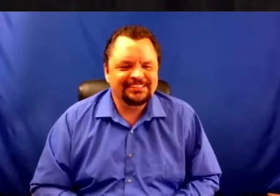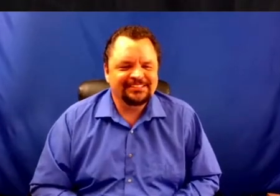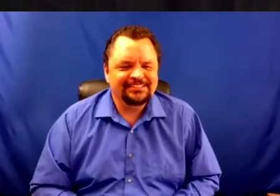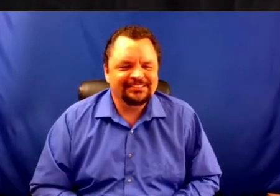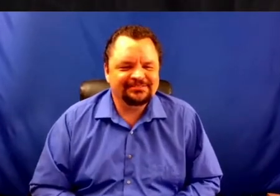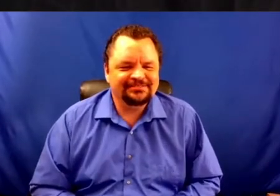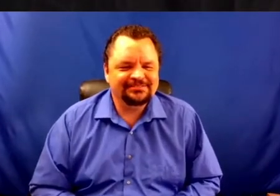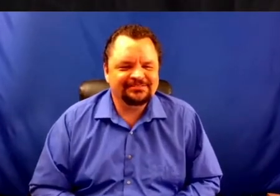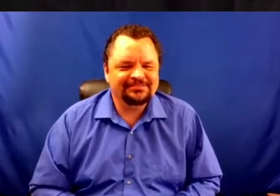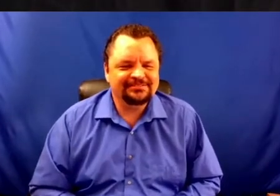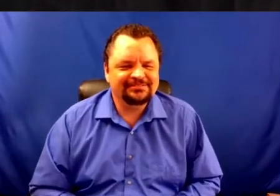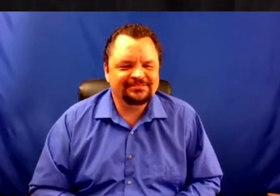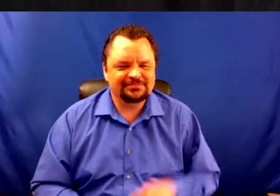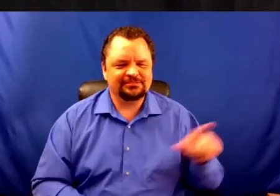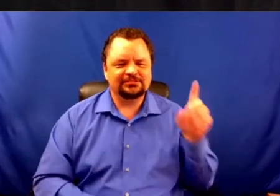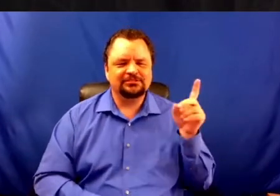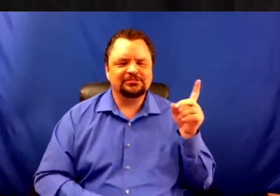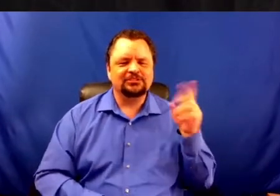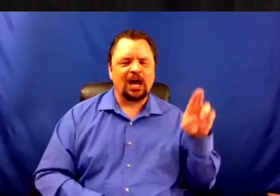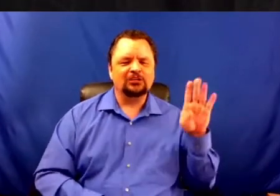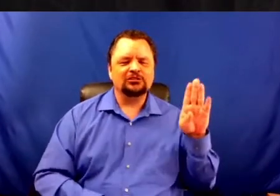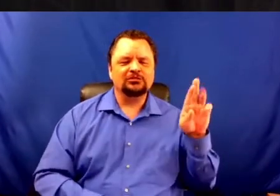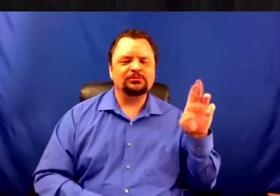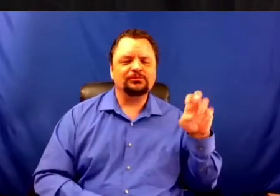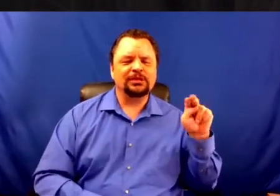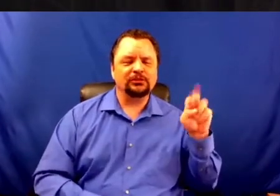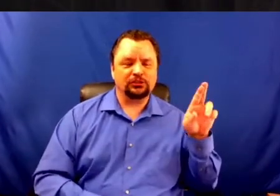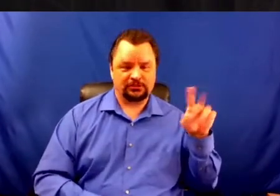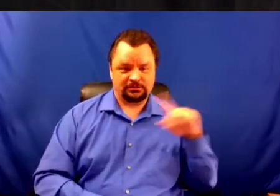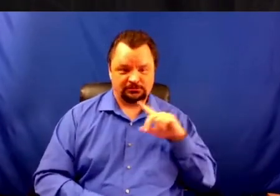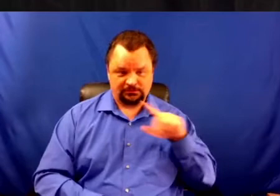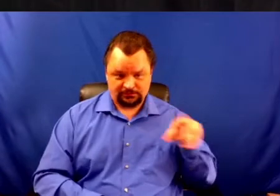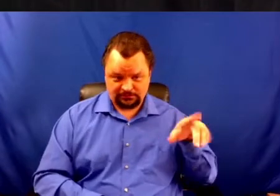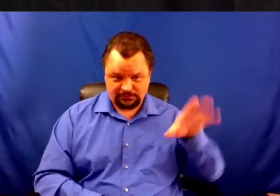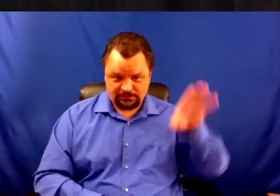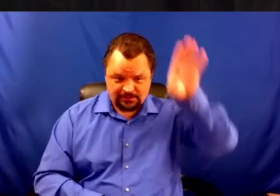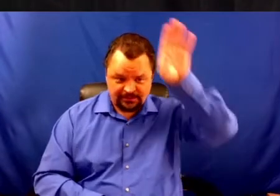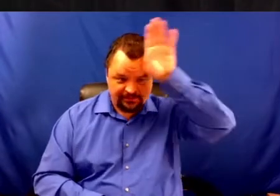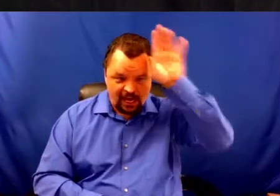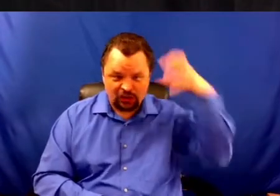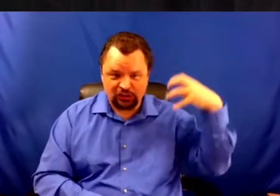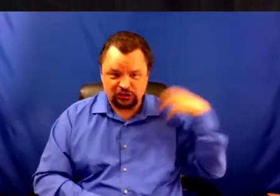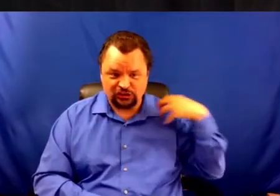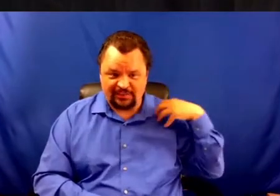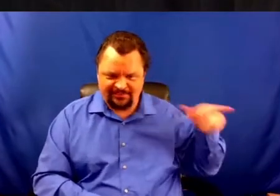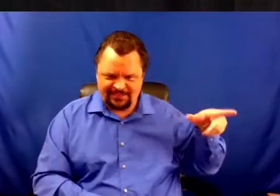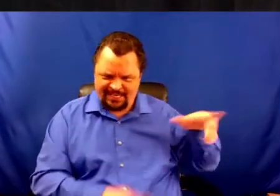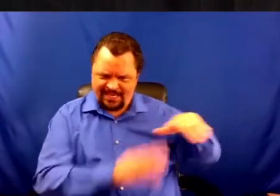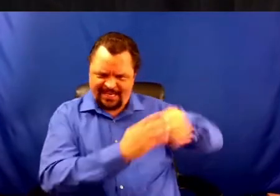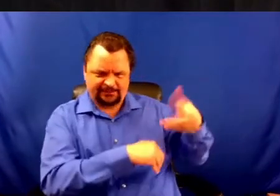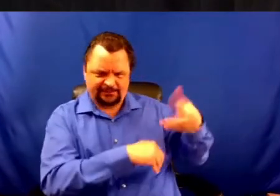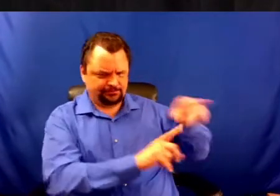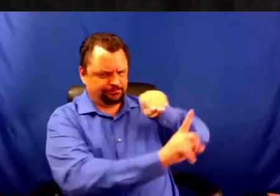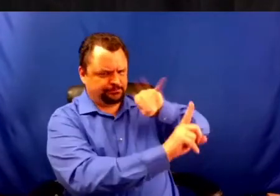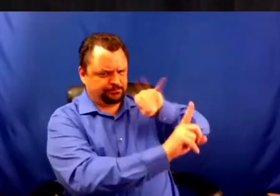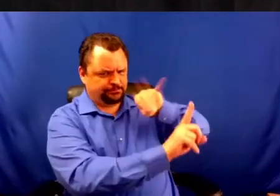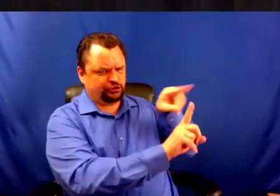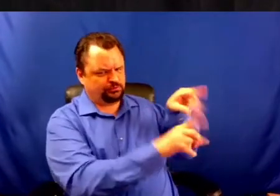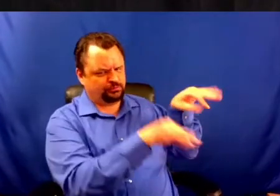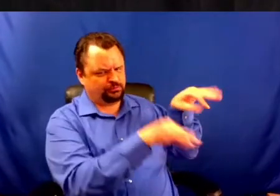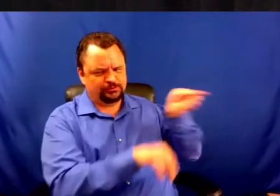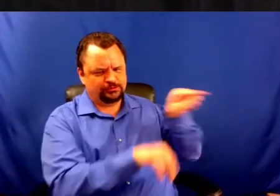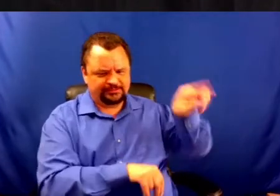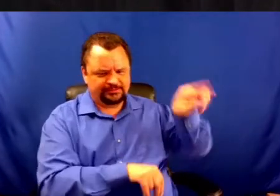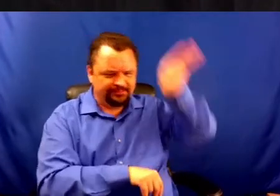One more. Is that the only one? That's fire chief. We went off that other topic, so Okay. I had. One more. Ready? One, two. Did we miss one?